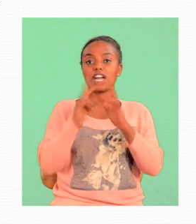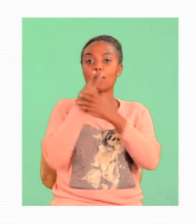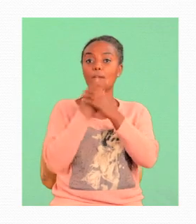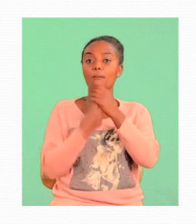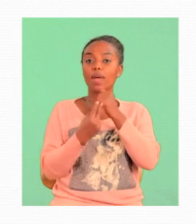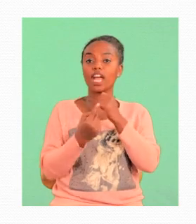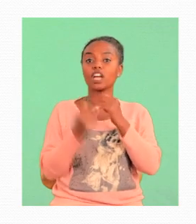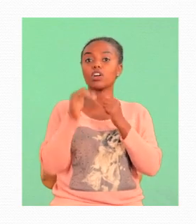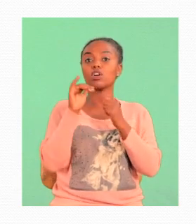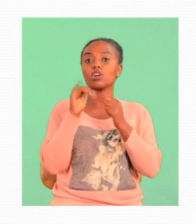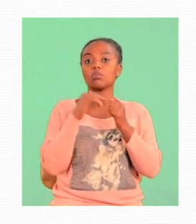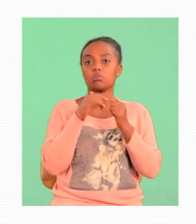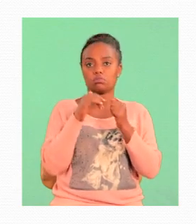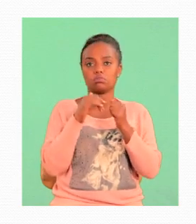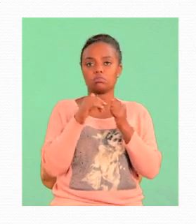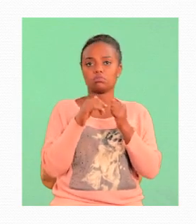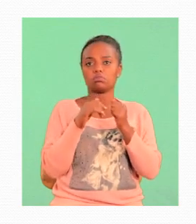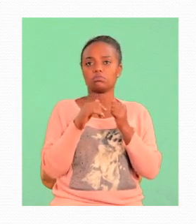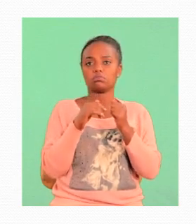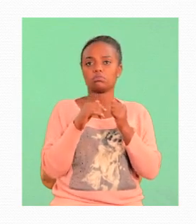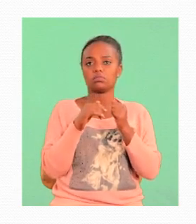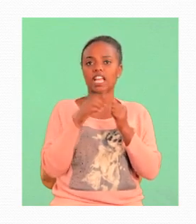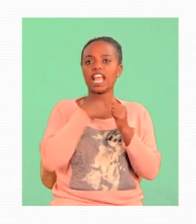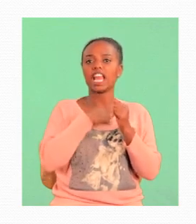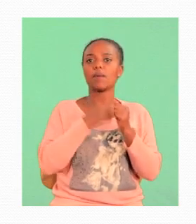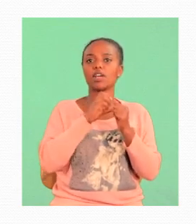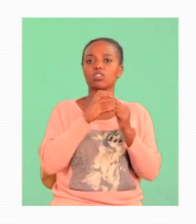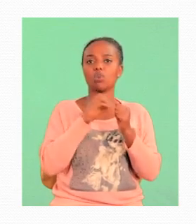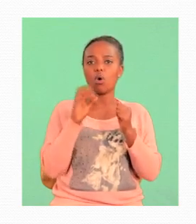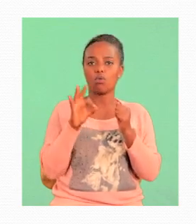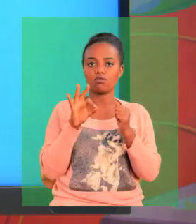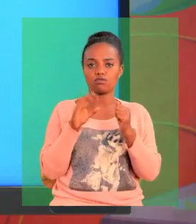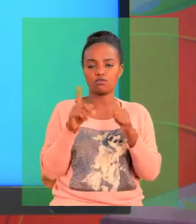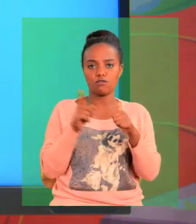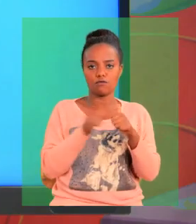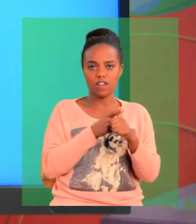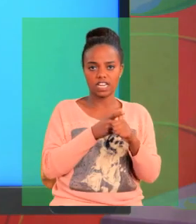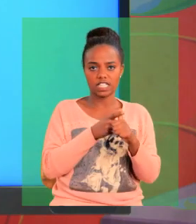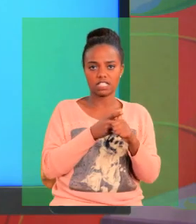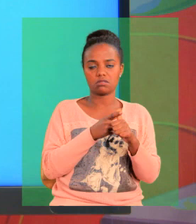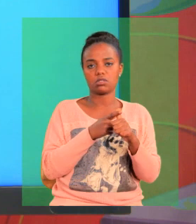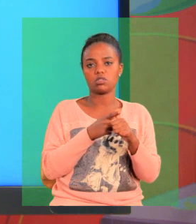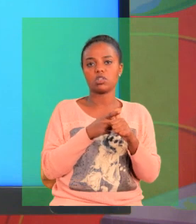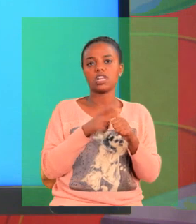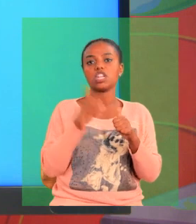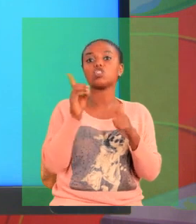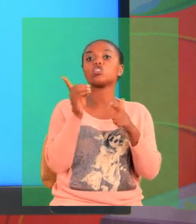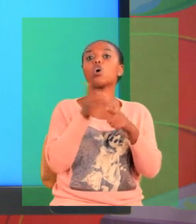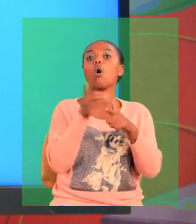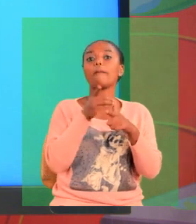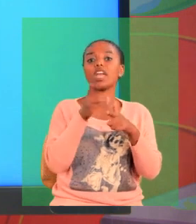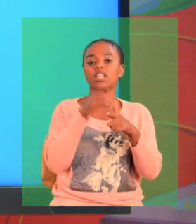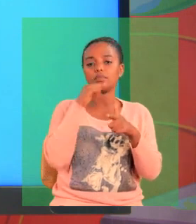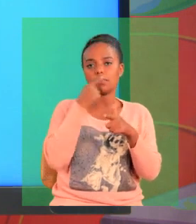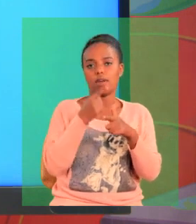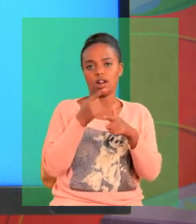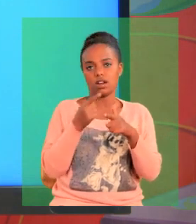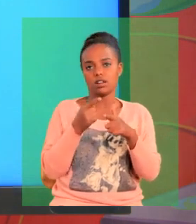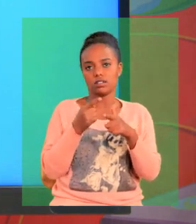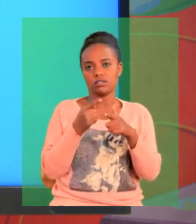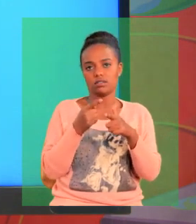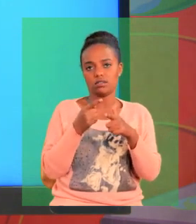element of the relation. So the set of first ordered pair we call the domain of this